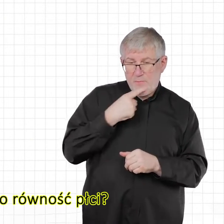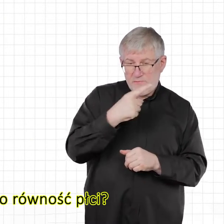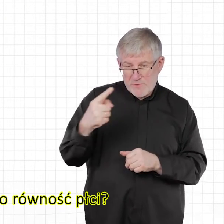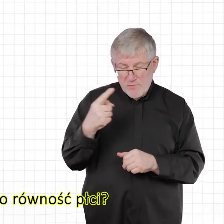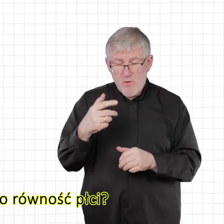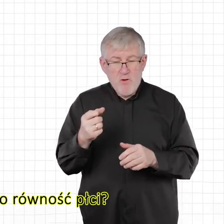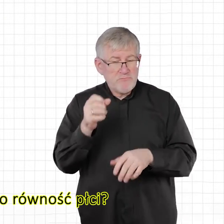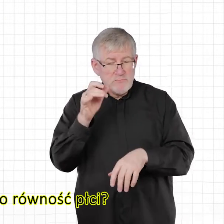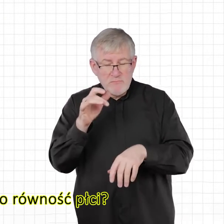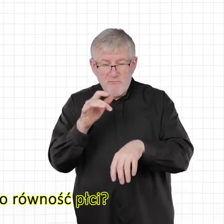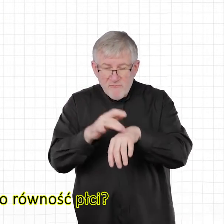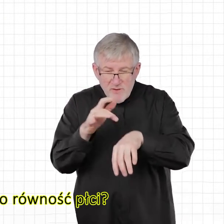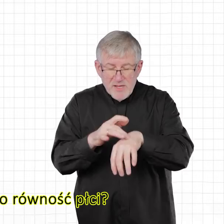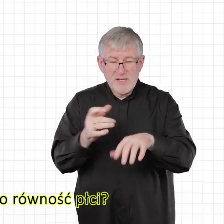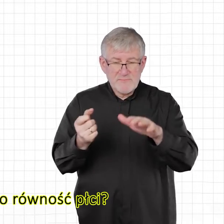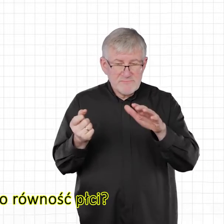this